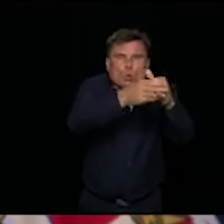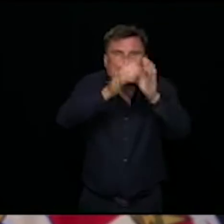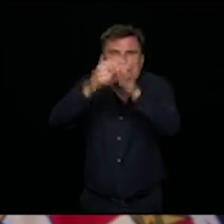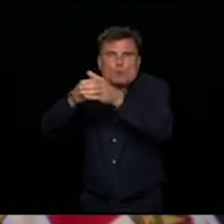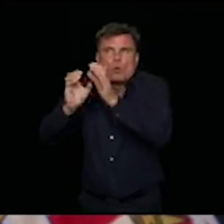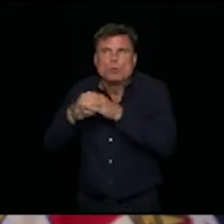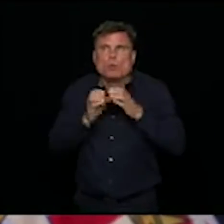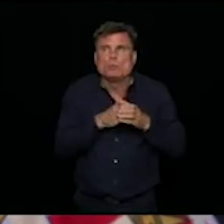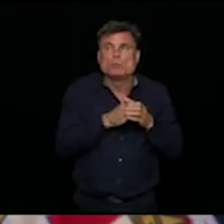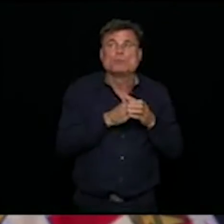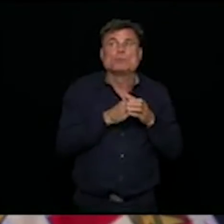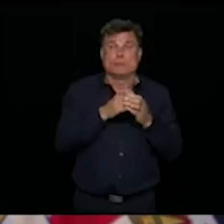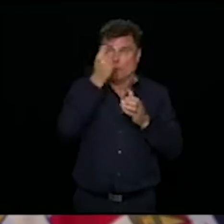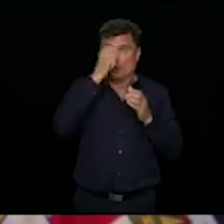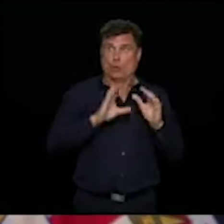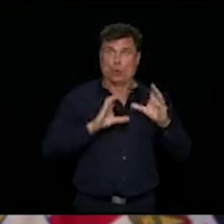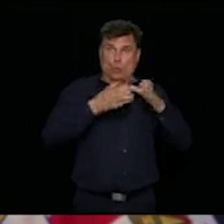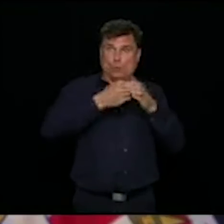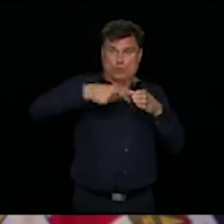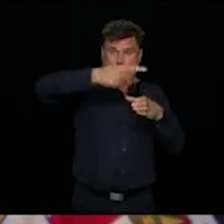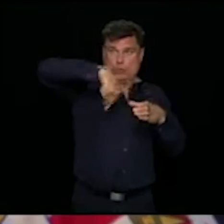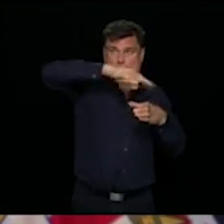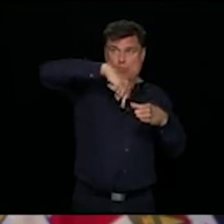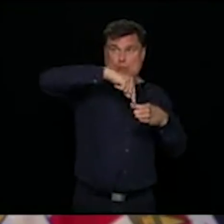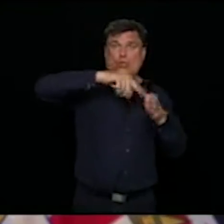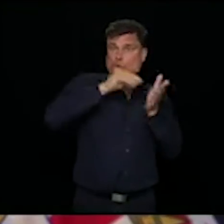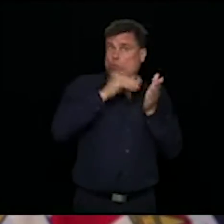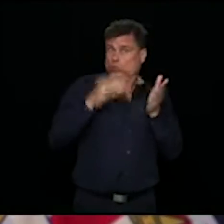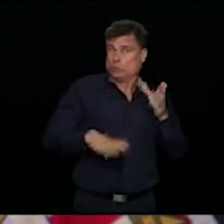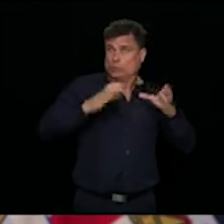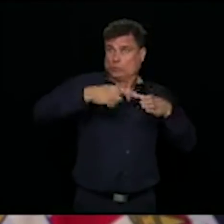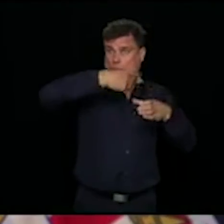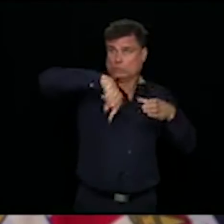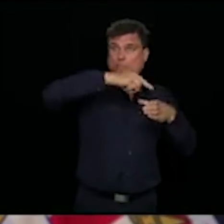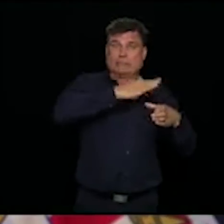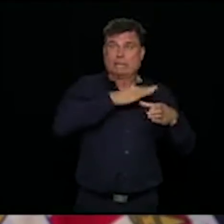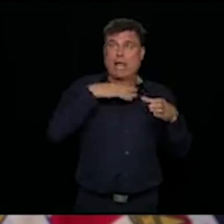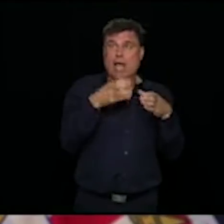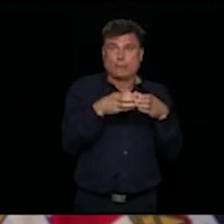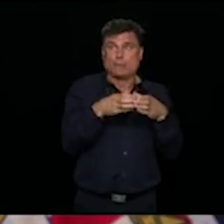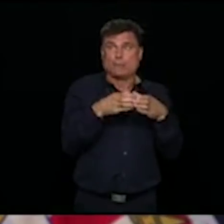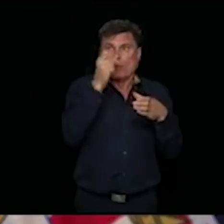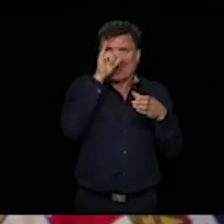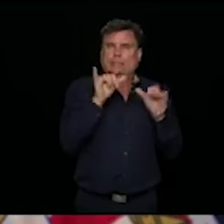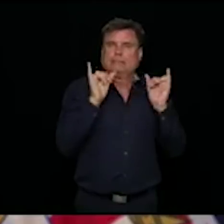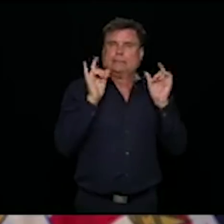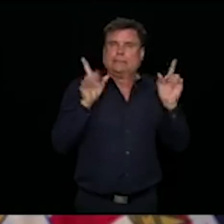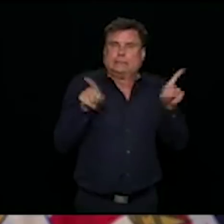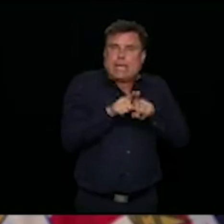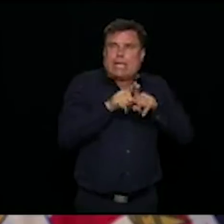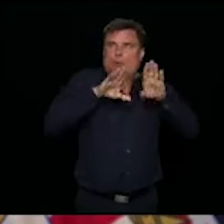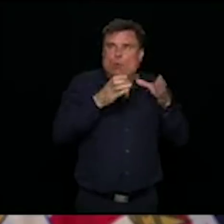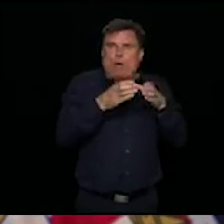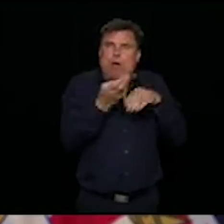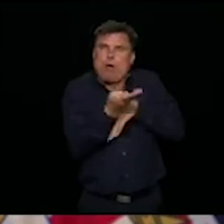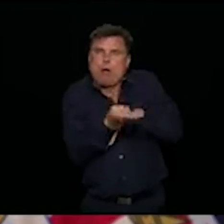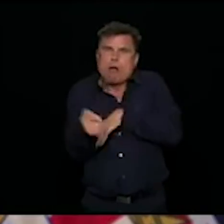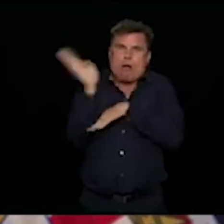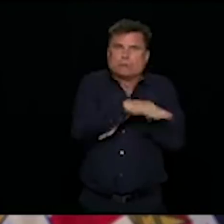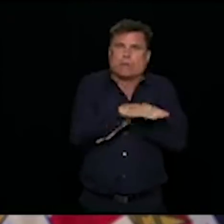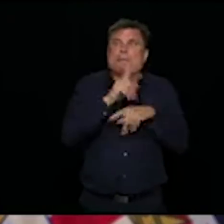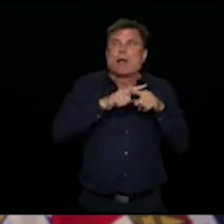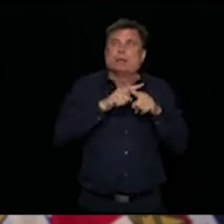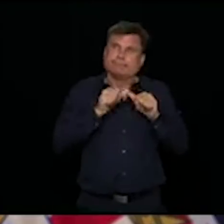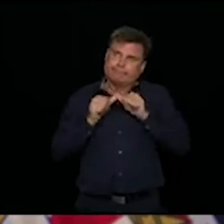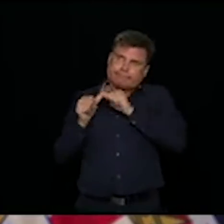school across the province. The principle behind these learning groups is to create groups of students and staff who will remain together